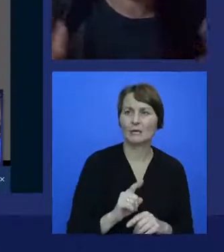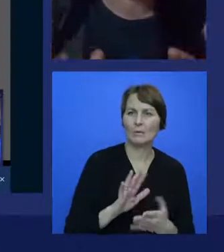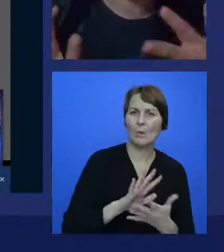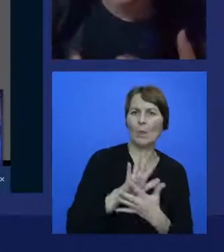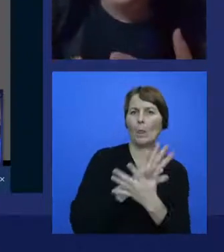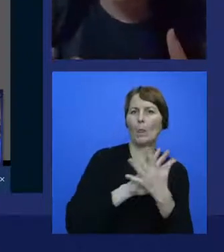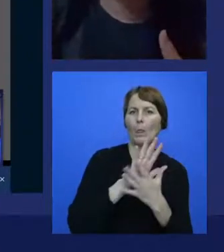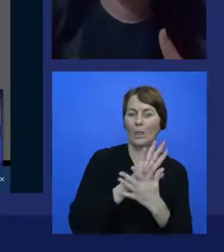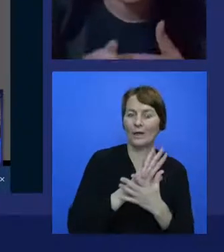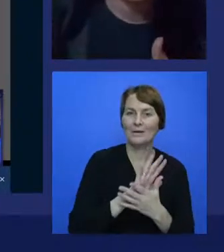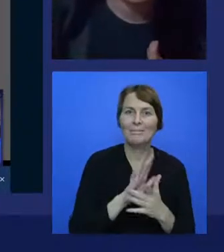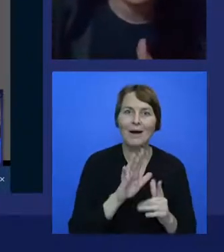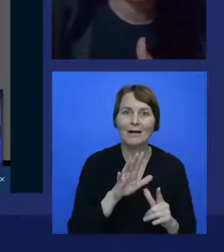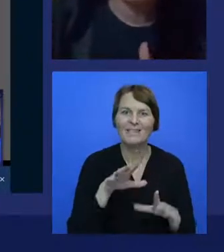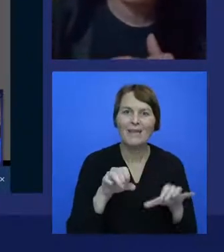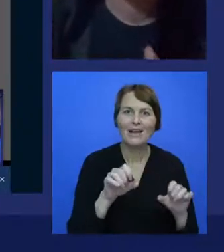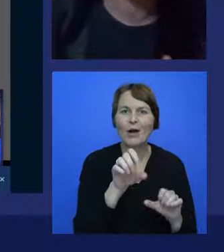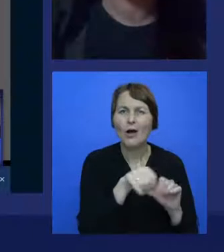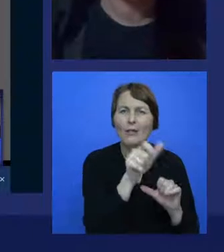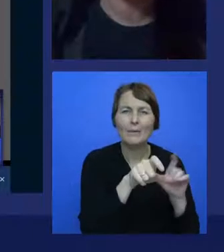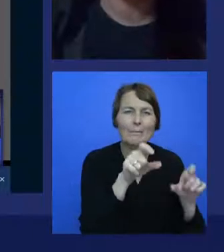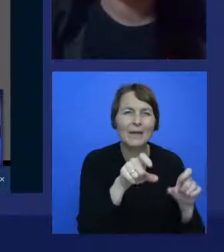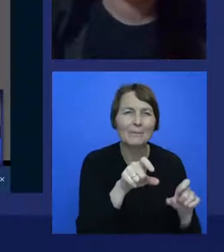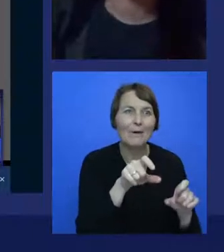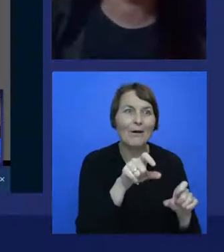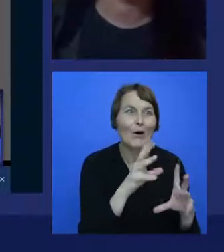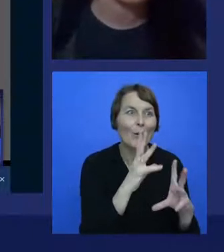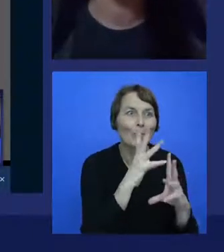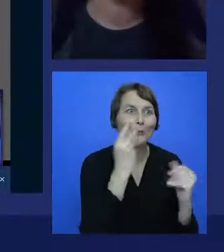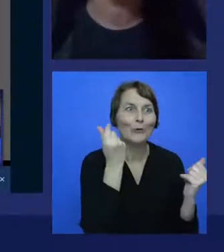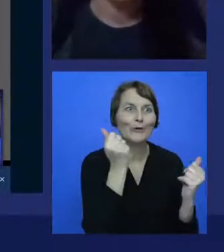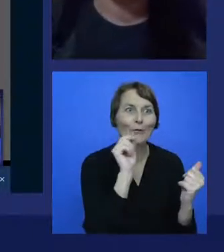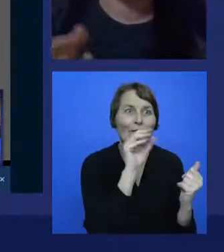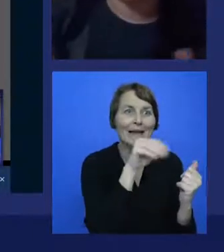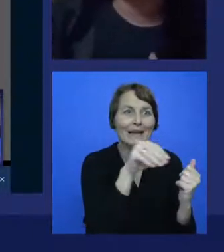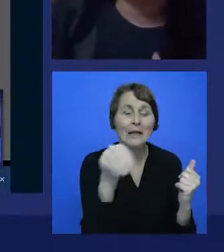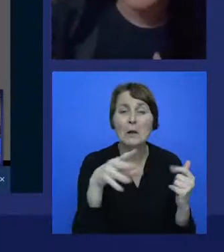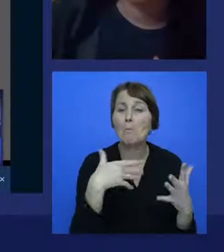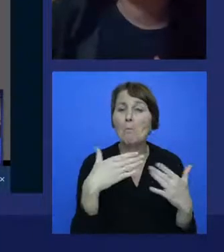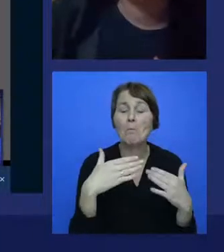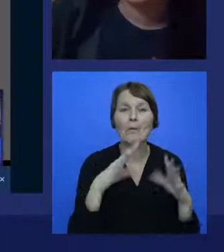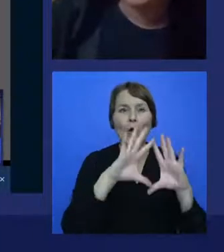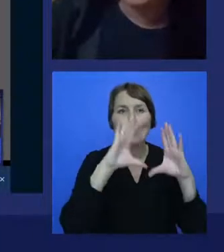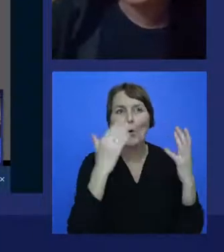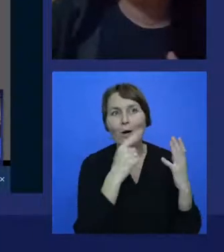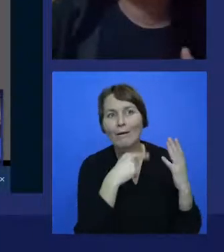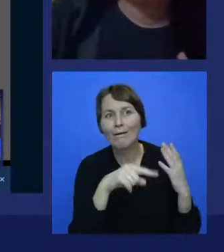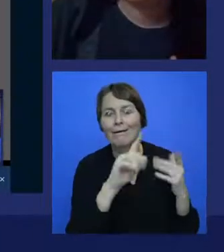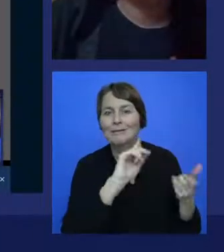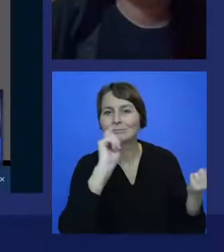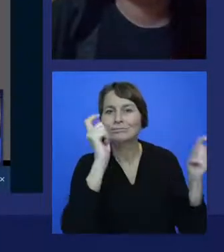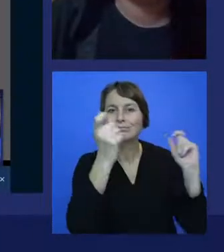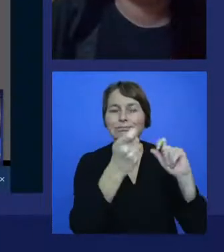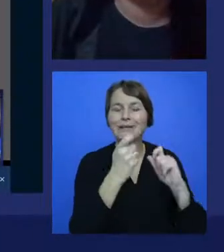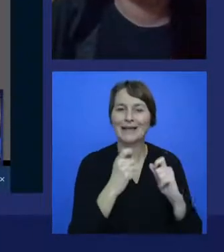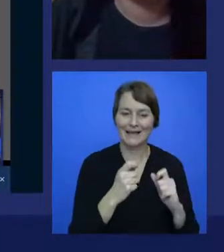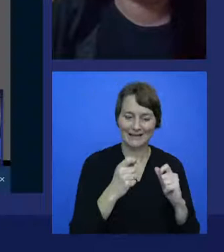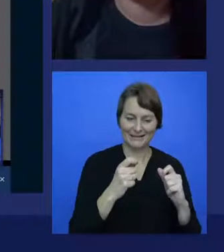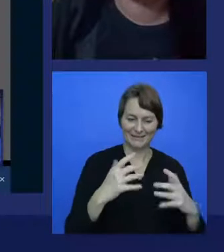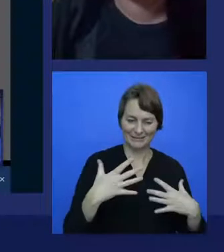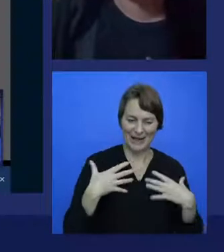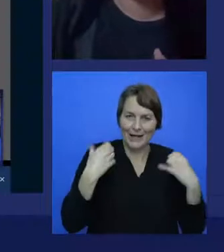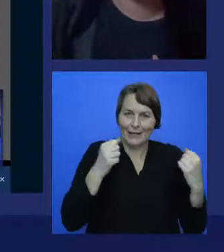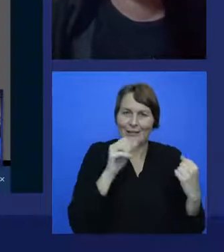to find the best in others, to leave the world a bit better, whether by a healthy child or a garden patch or a redeemed